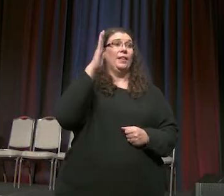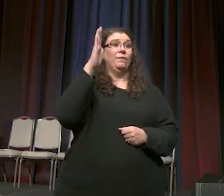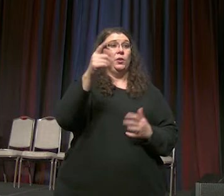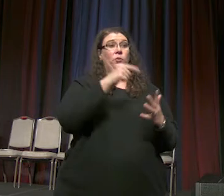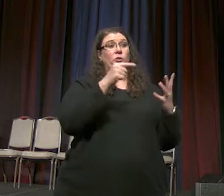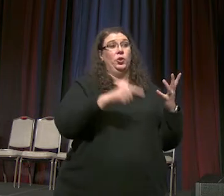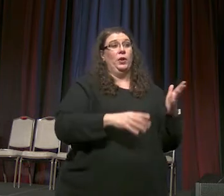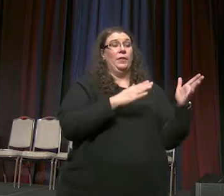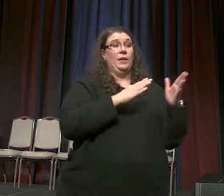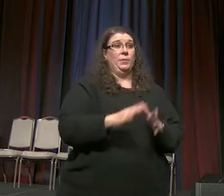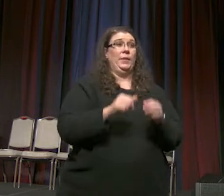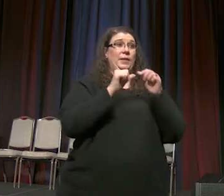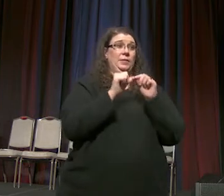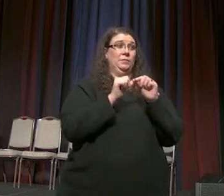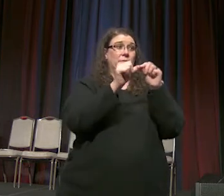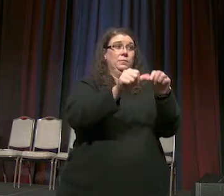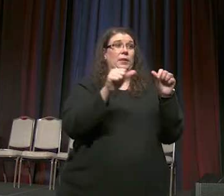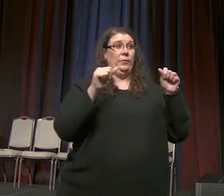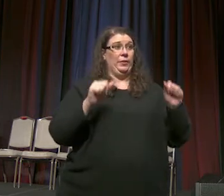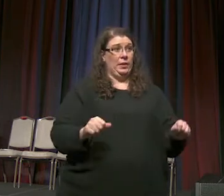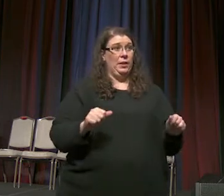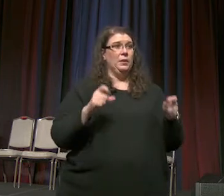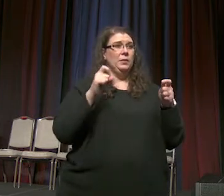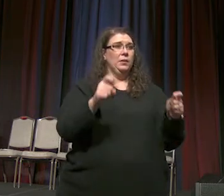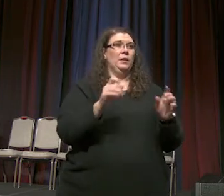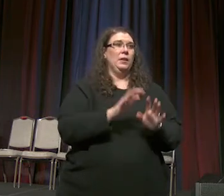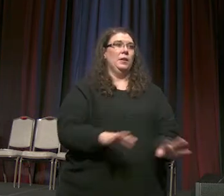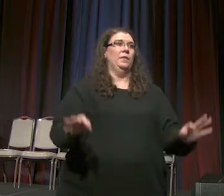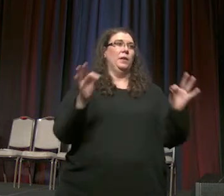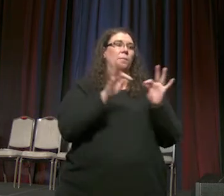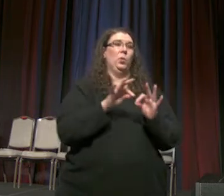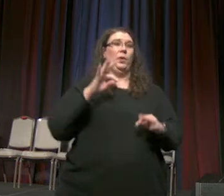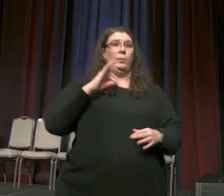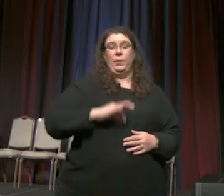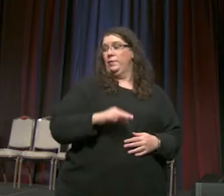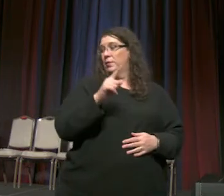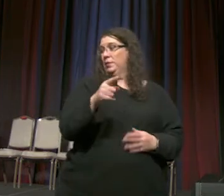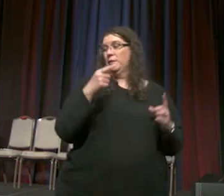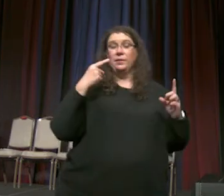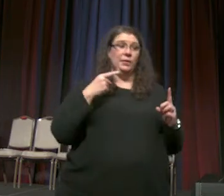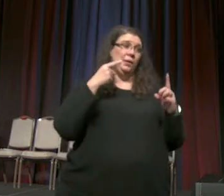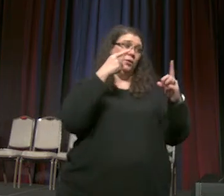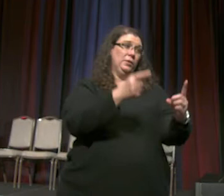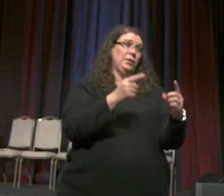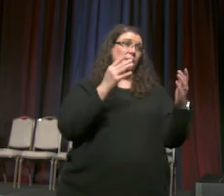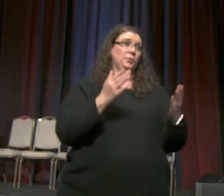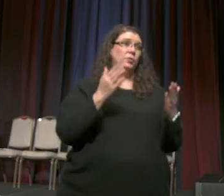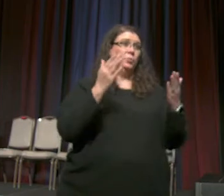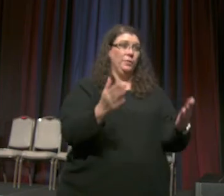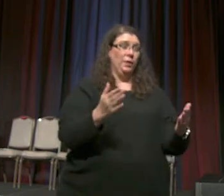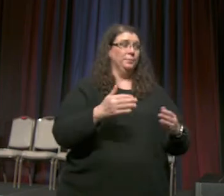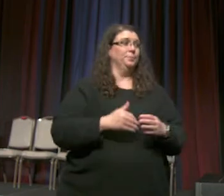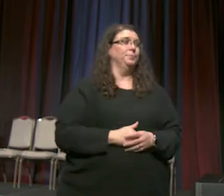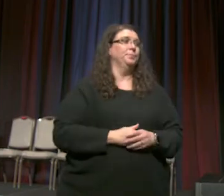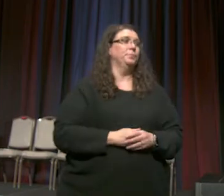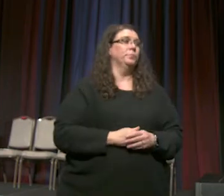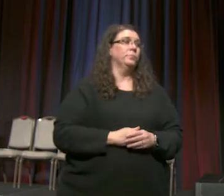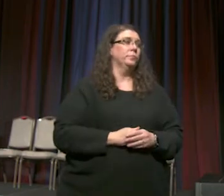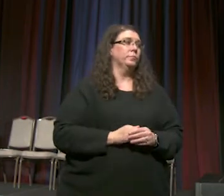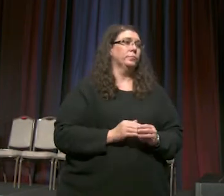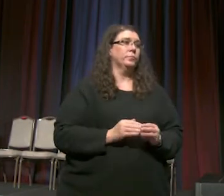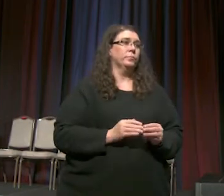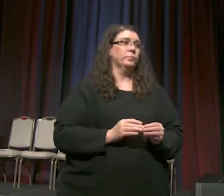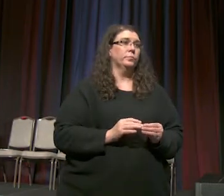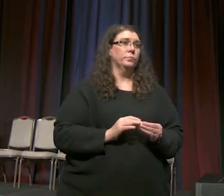are sustainable so they can provide the very important benefits that they are designed to provide. It's also